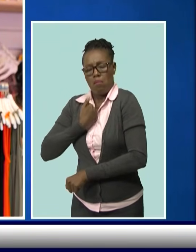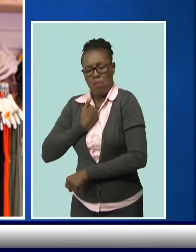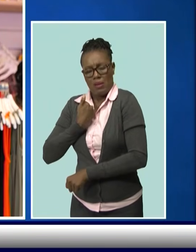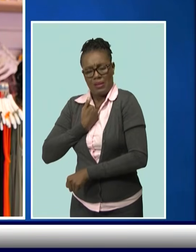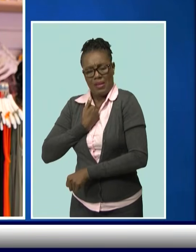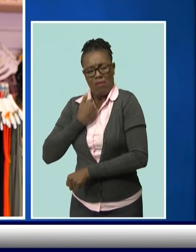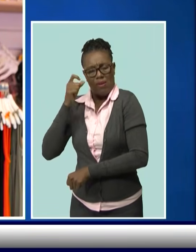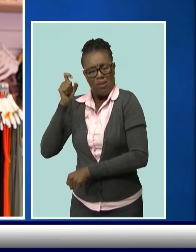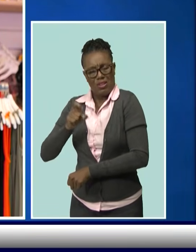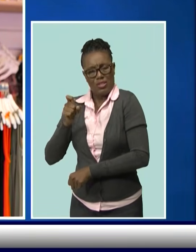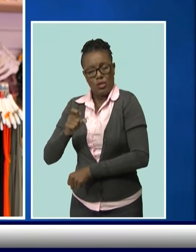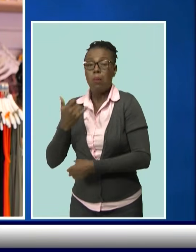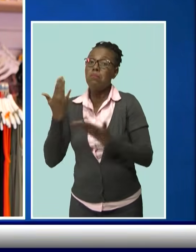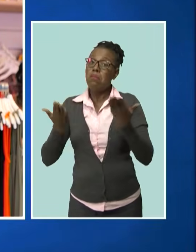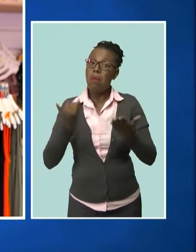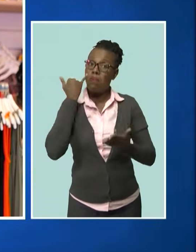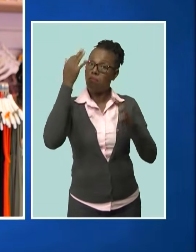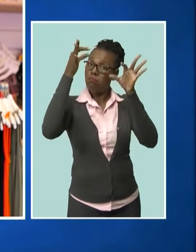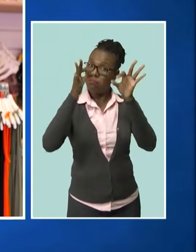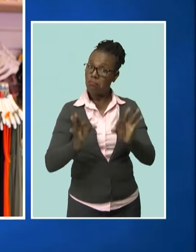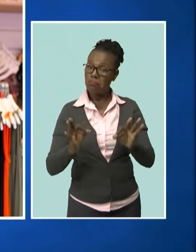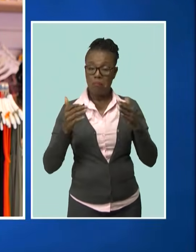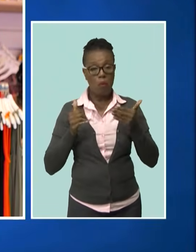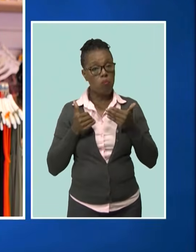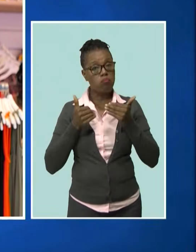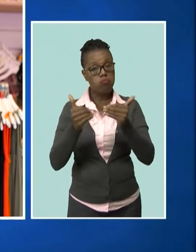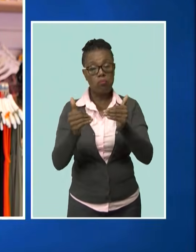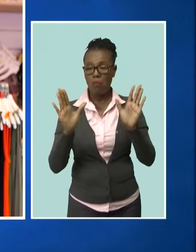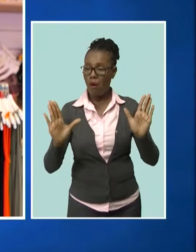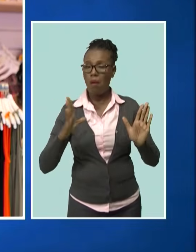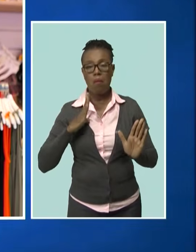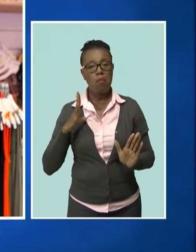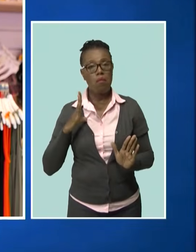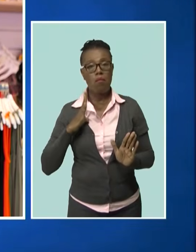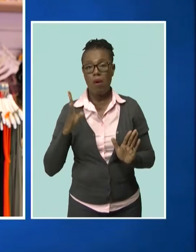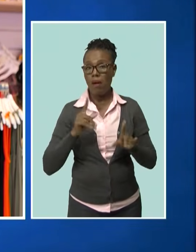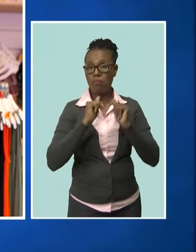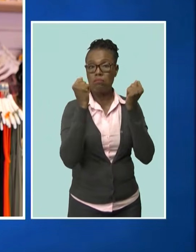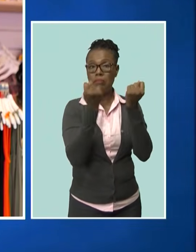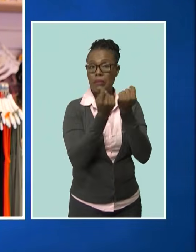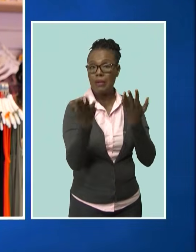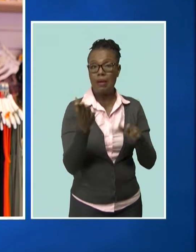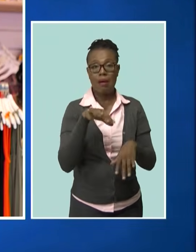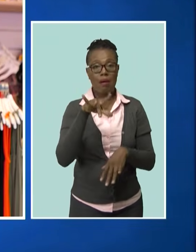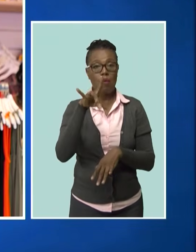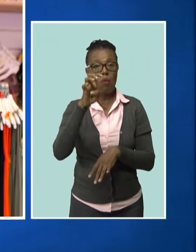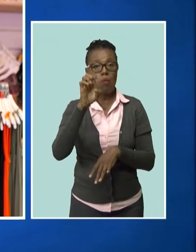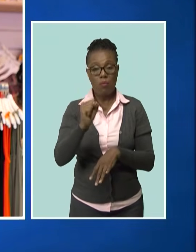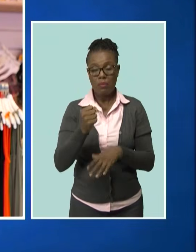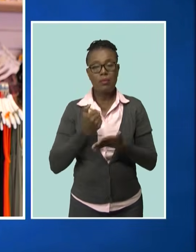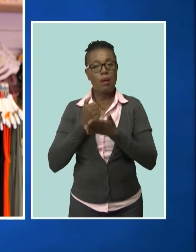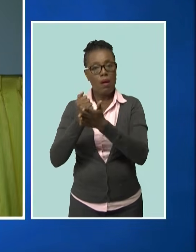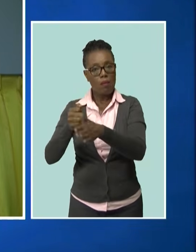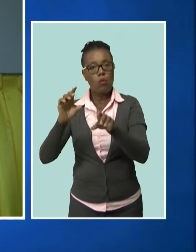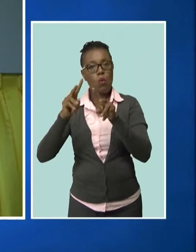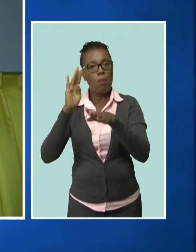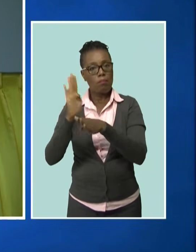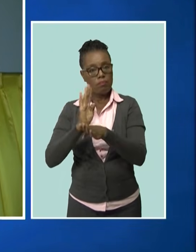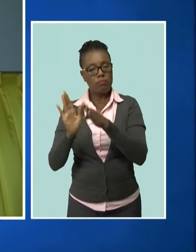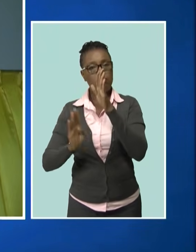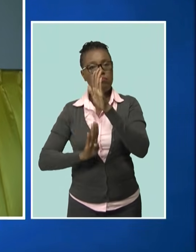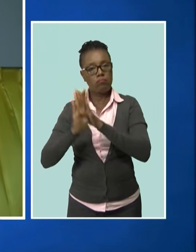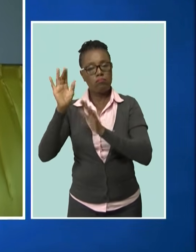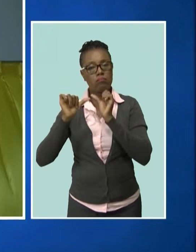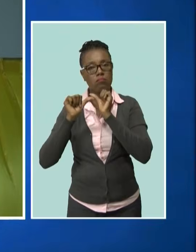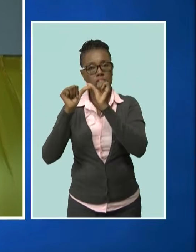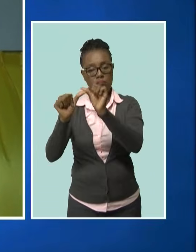that that is where you want to go, then I have a team in YES who are highly qualified to make your business grow. And as National Youth